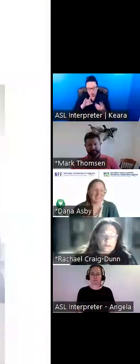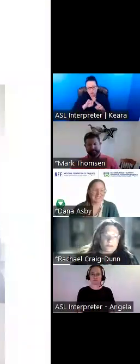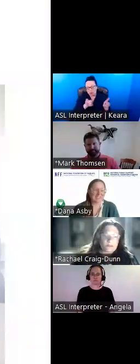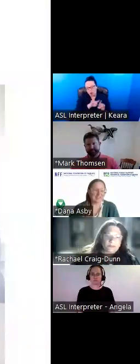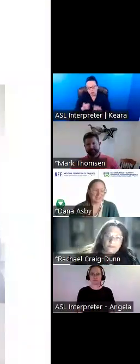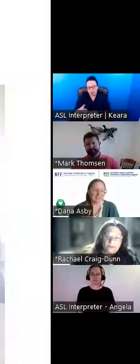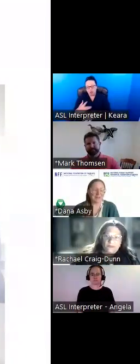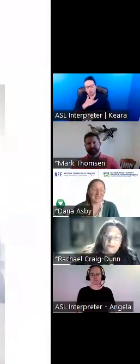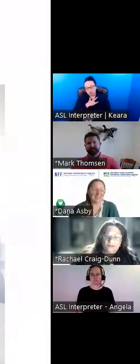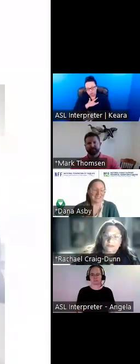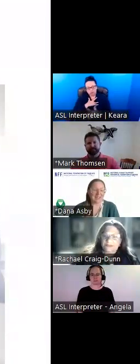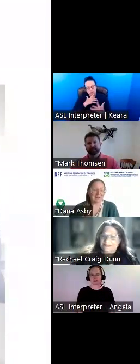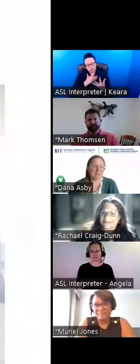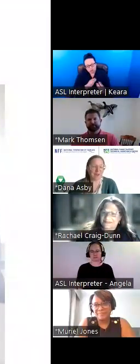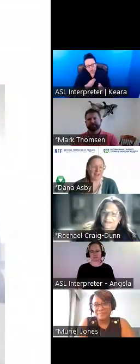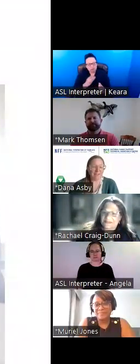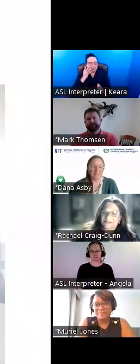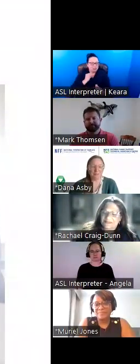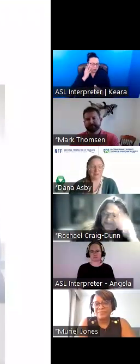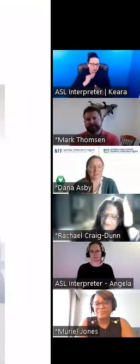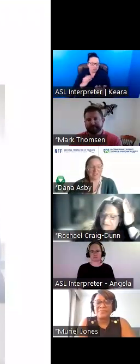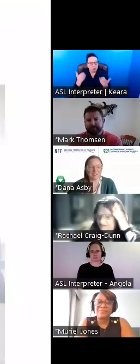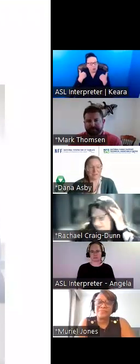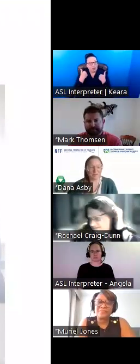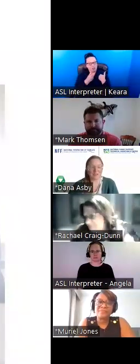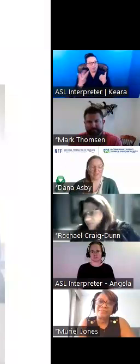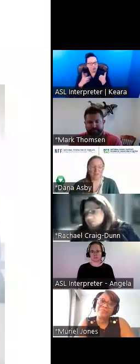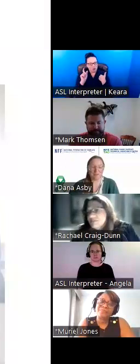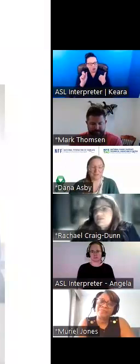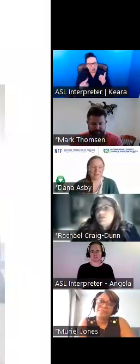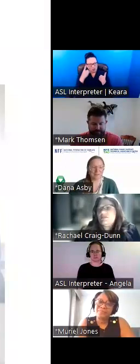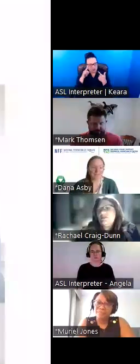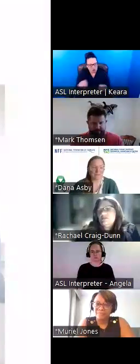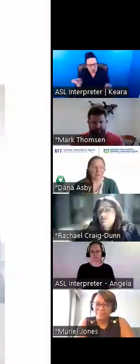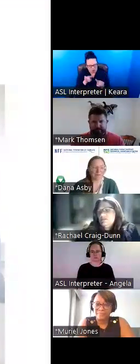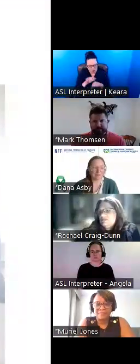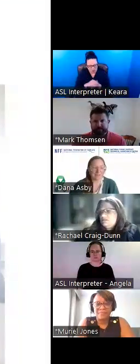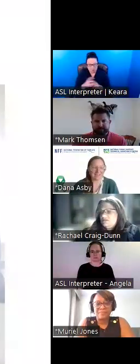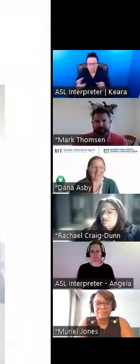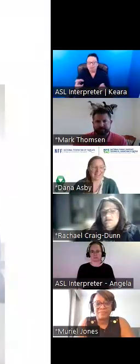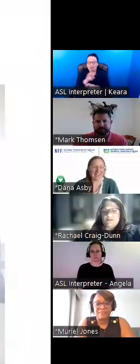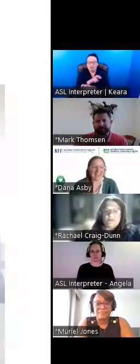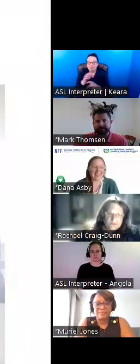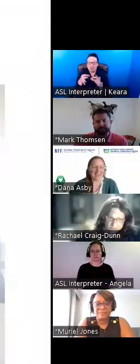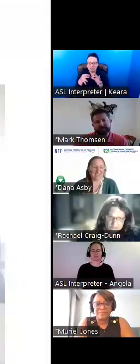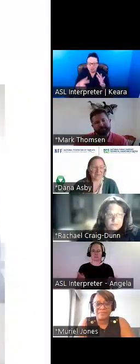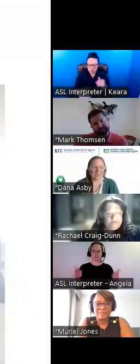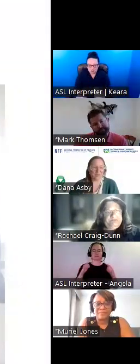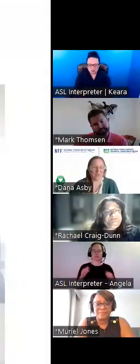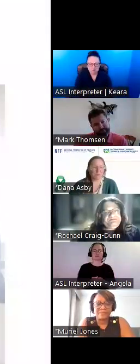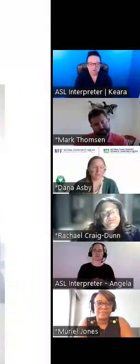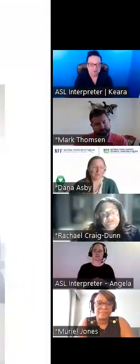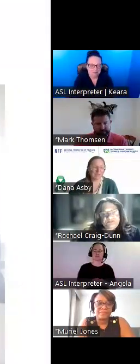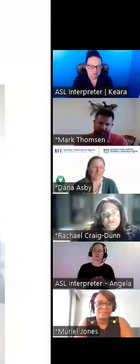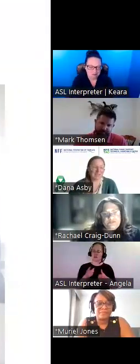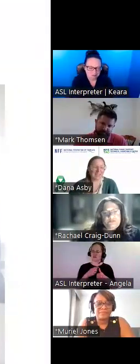heartfelt experience. So I have some questions for you. I'm going to start with some for everyone and then go into a